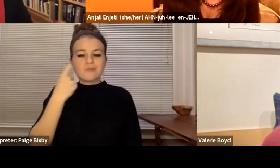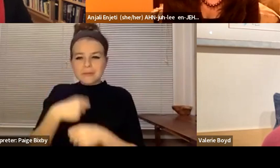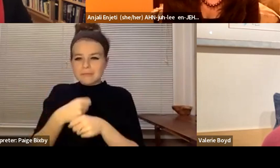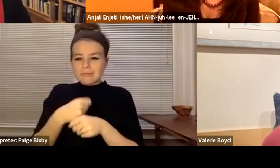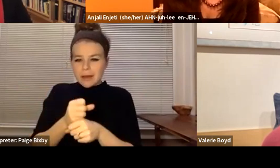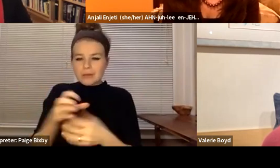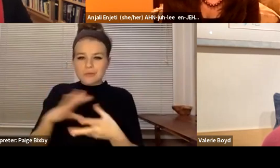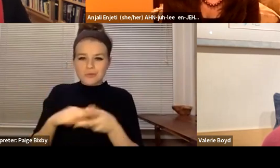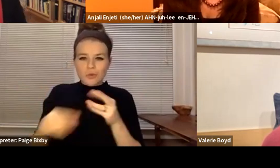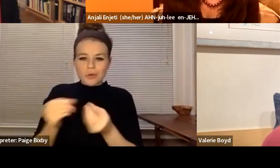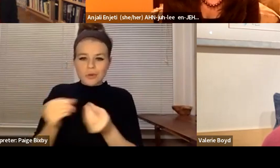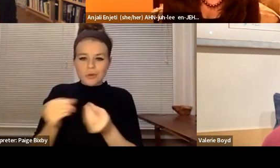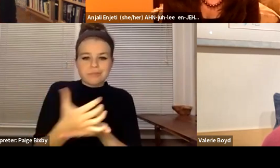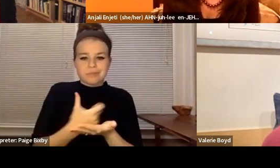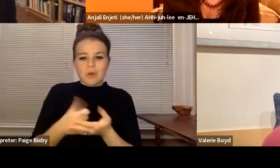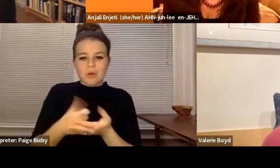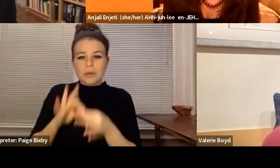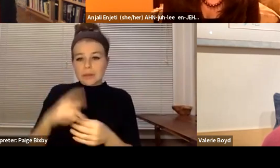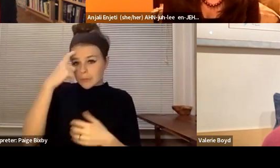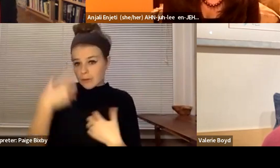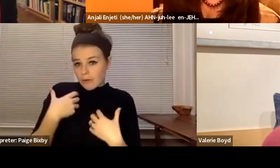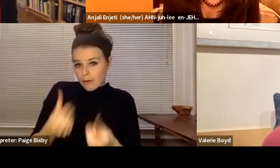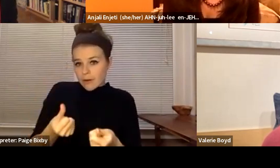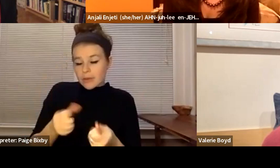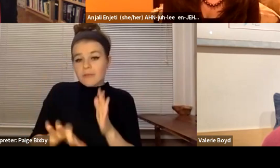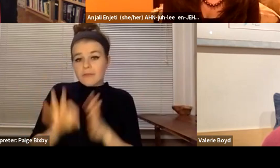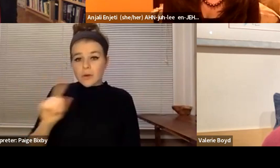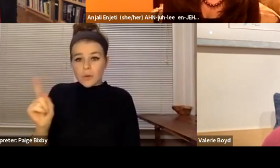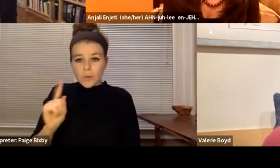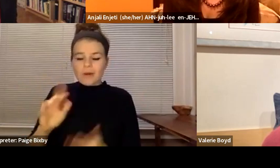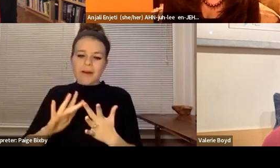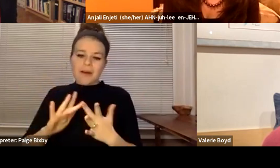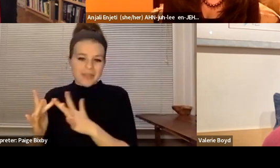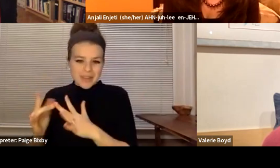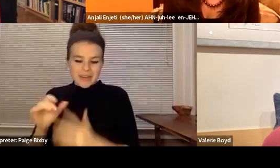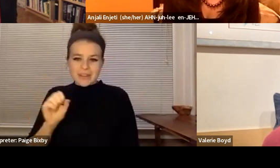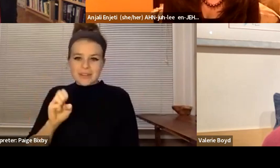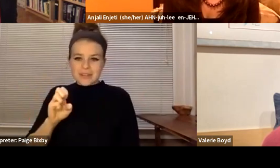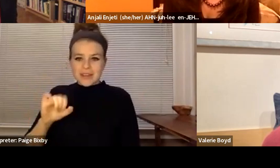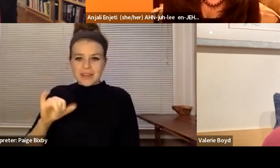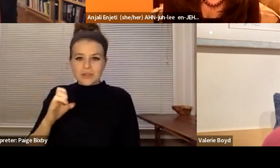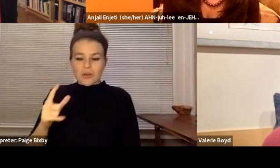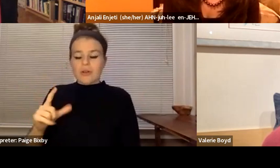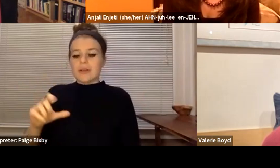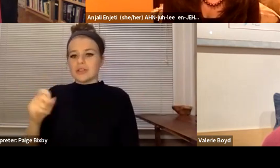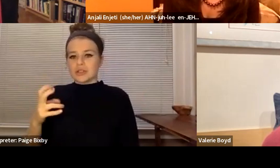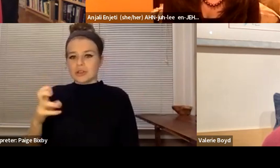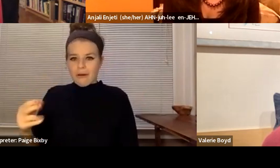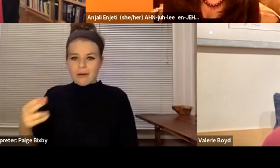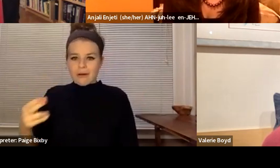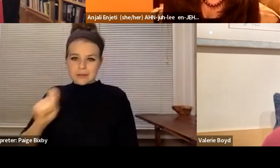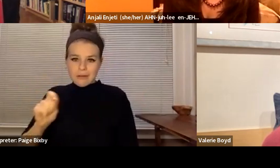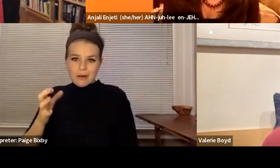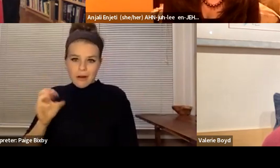writing is about mental health. You can find her online at sejal-shah.com. and on Twitter and Instagram at Sejal Shah